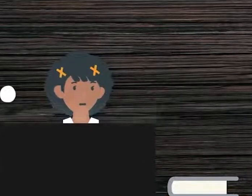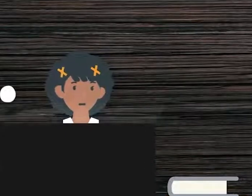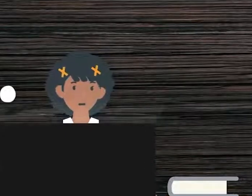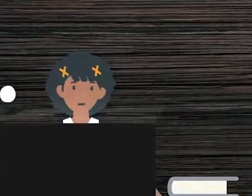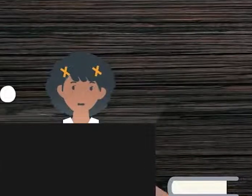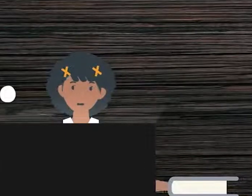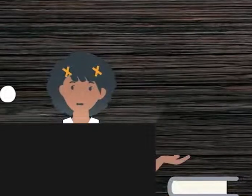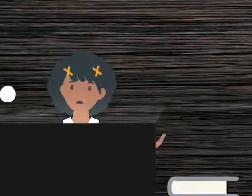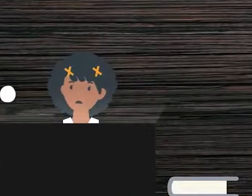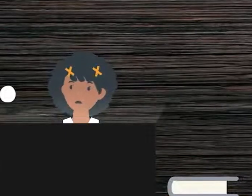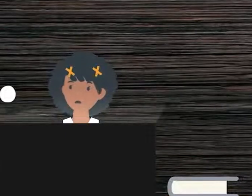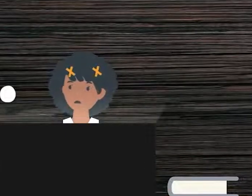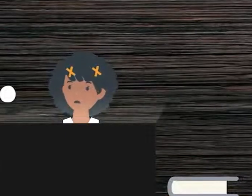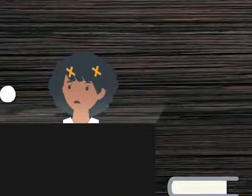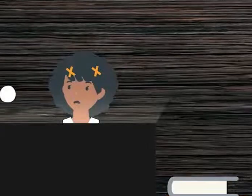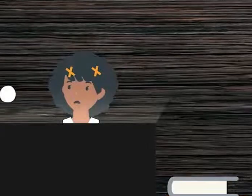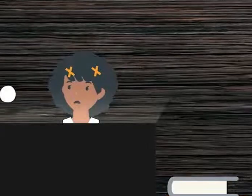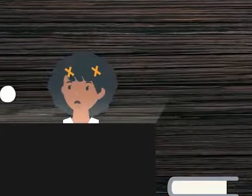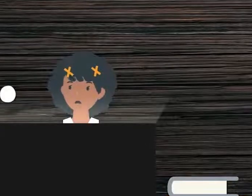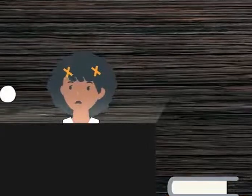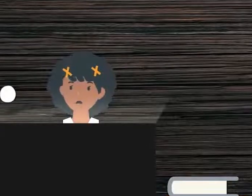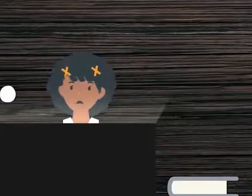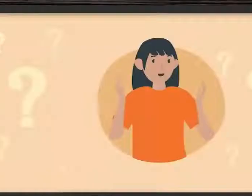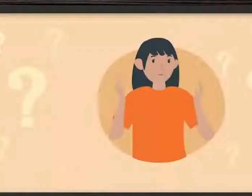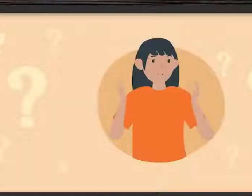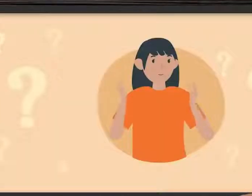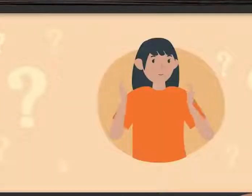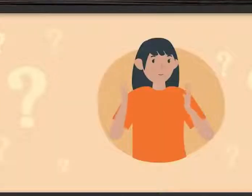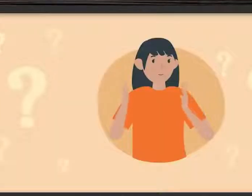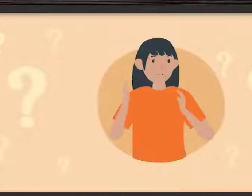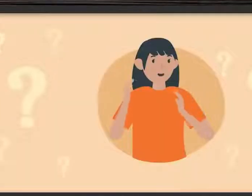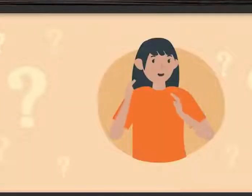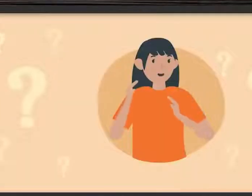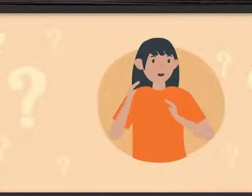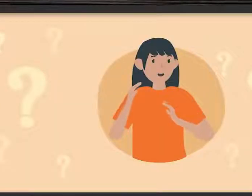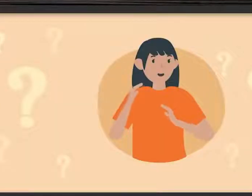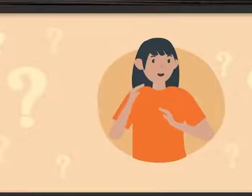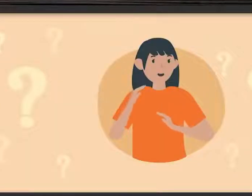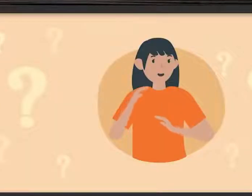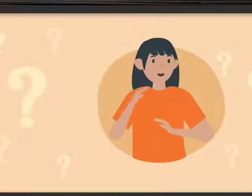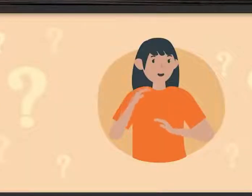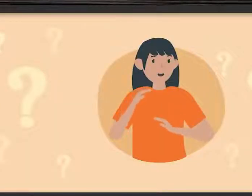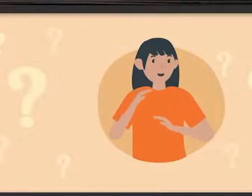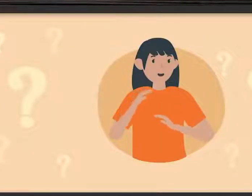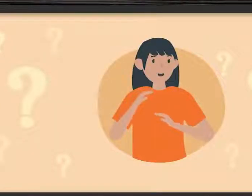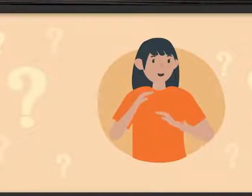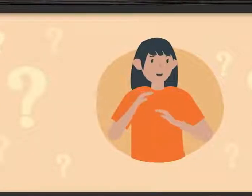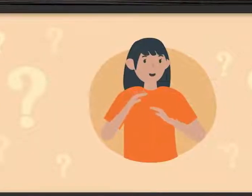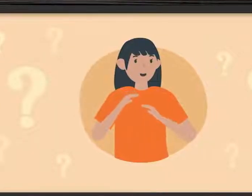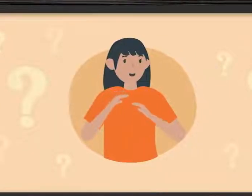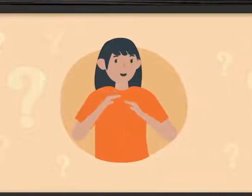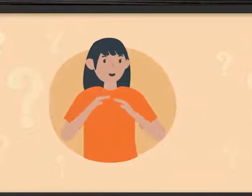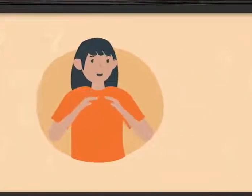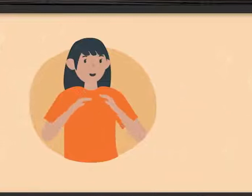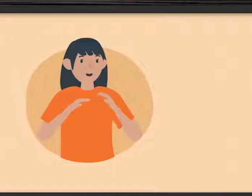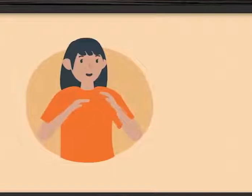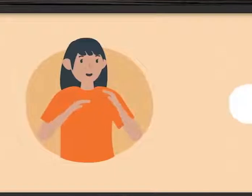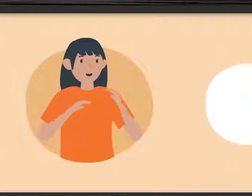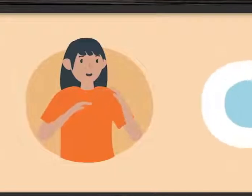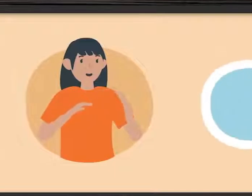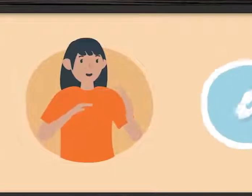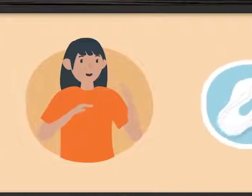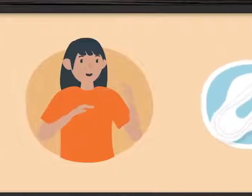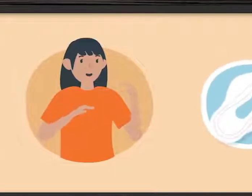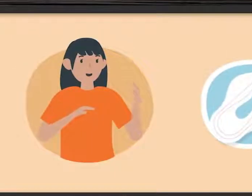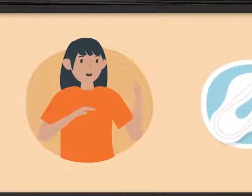So I used my mom's computer and talked to my friends from the disabled persons group online. They showed me a website